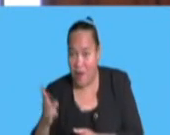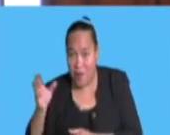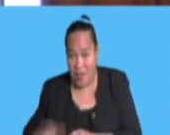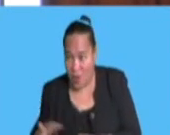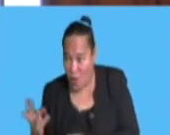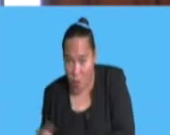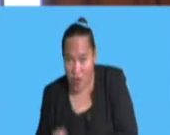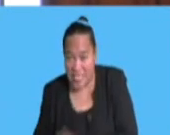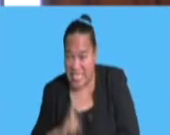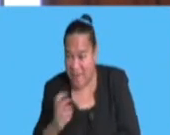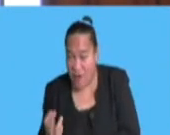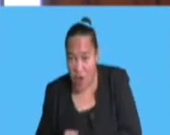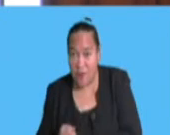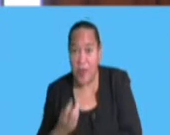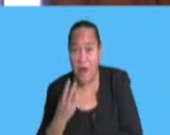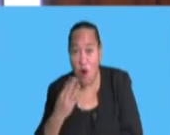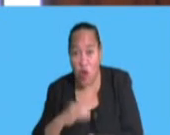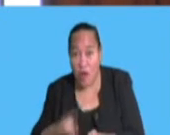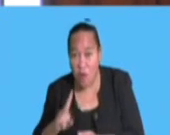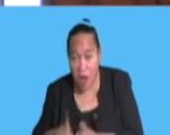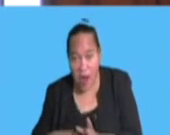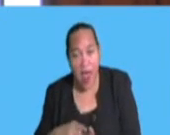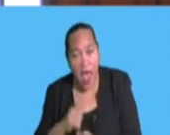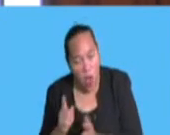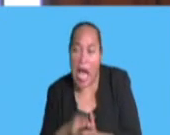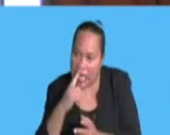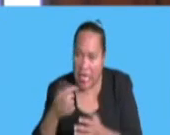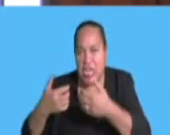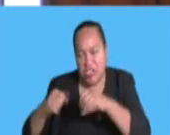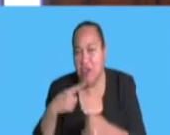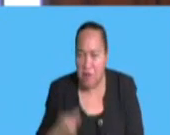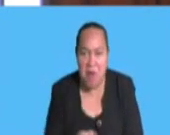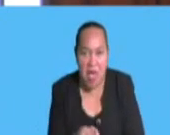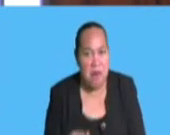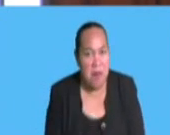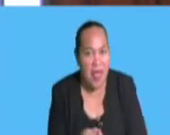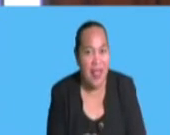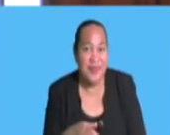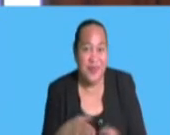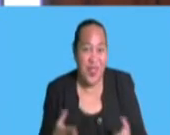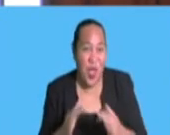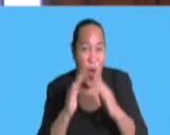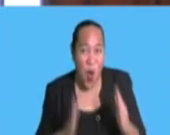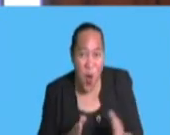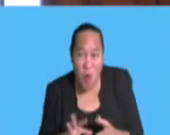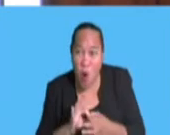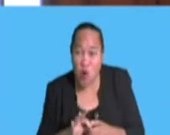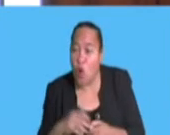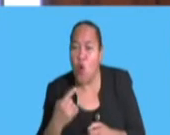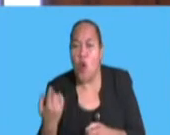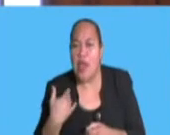are earning $4 an hour. Again, very achievable. Now, home ownership for all, even those in